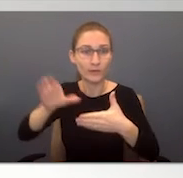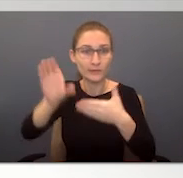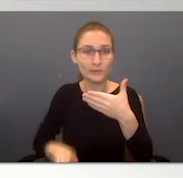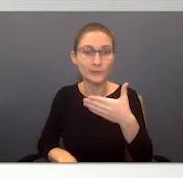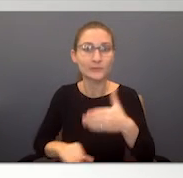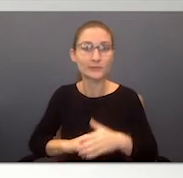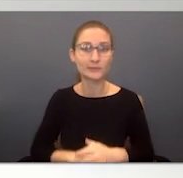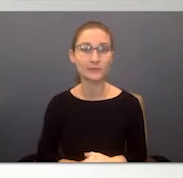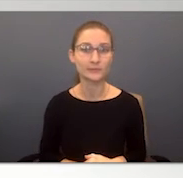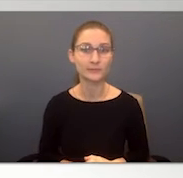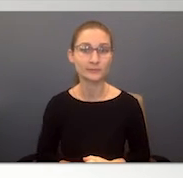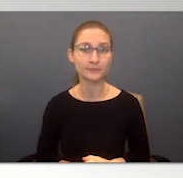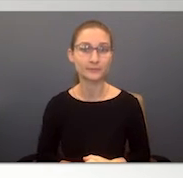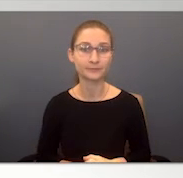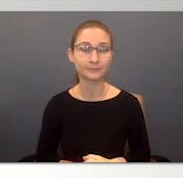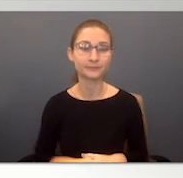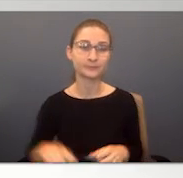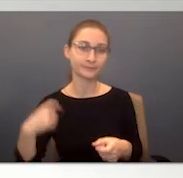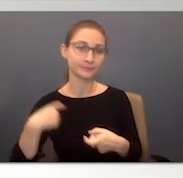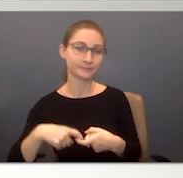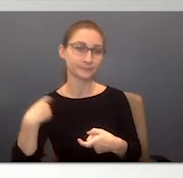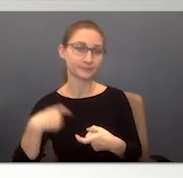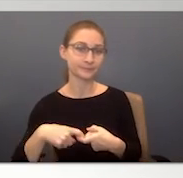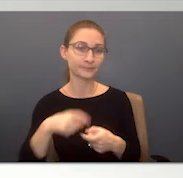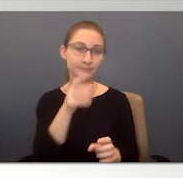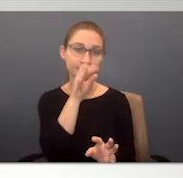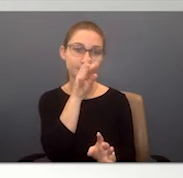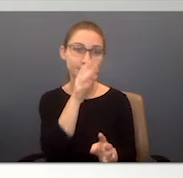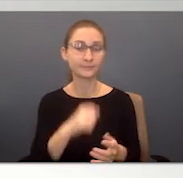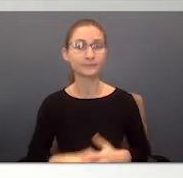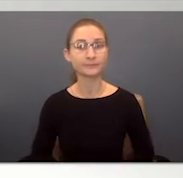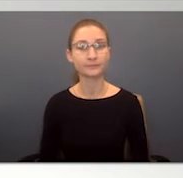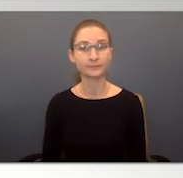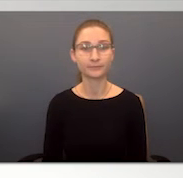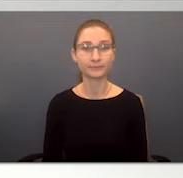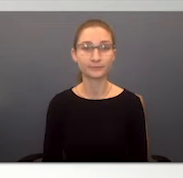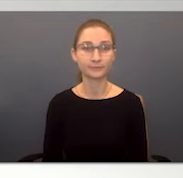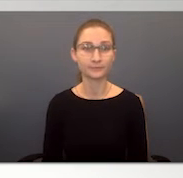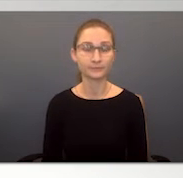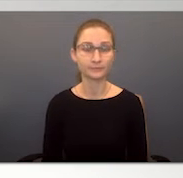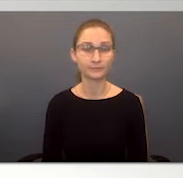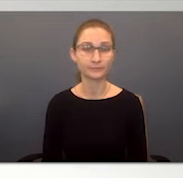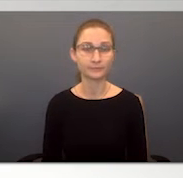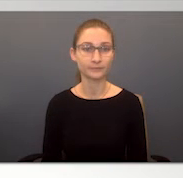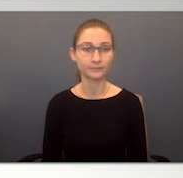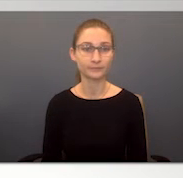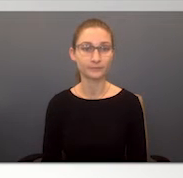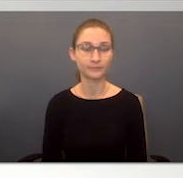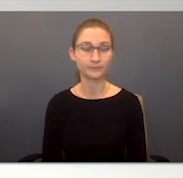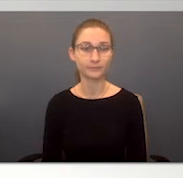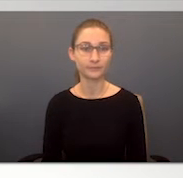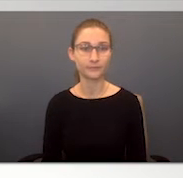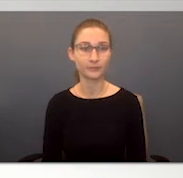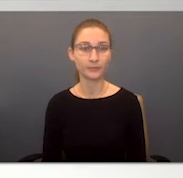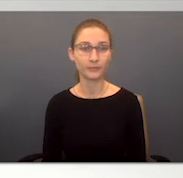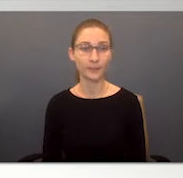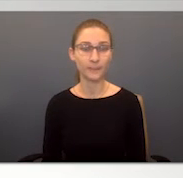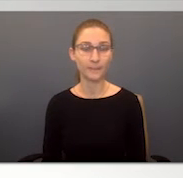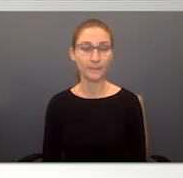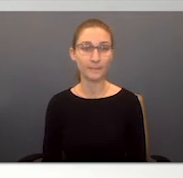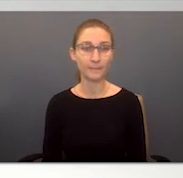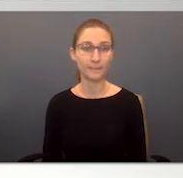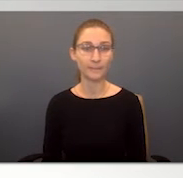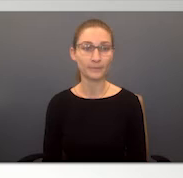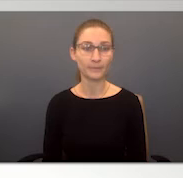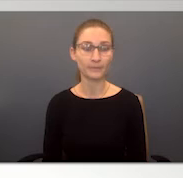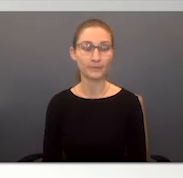esos anuncios en la televisión de esas cosas. Eso tiene que tratar de evitarlo a todas las maneras.